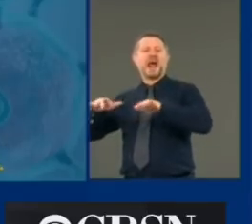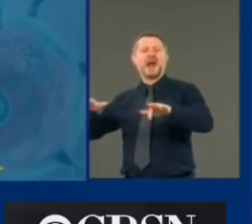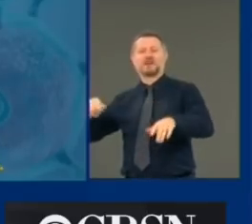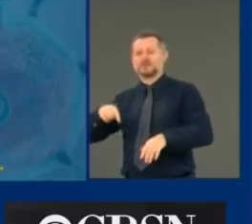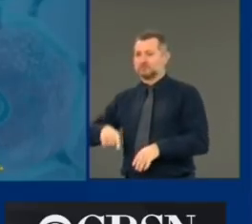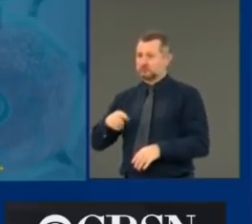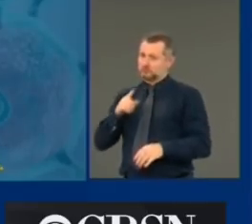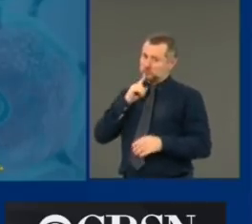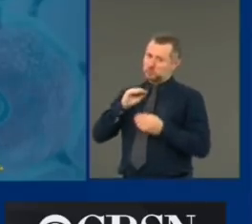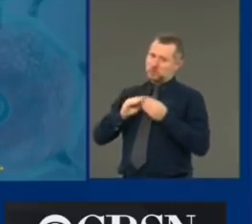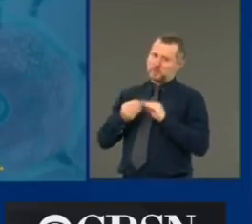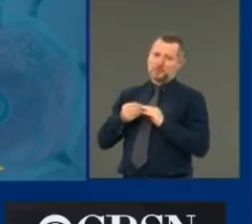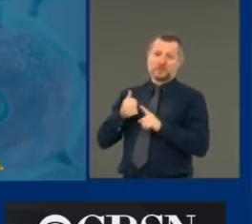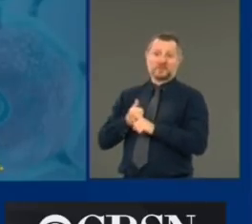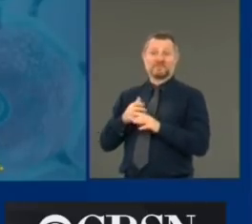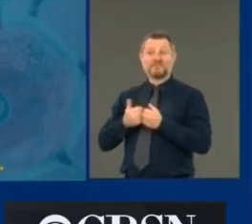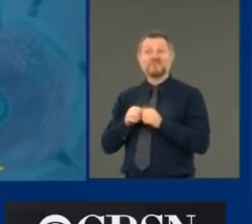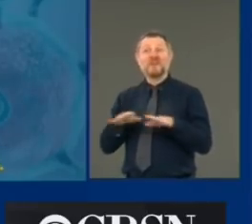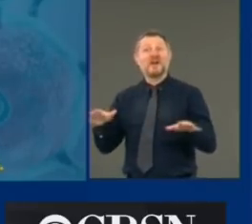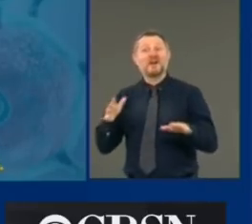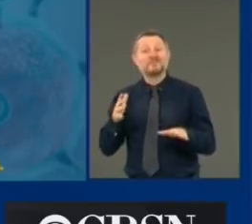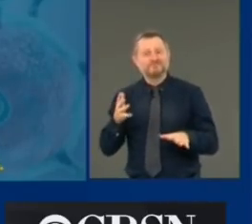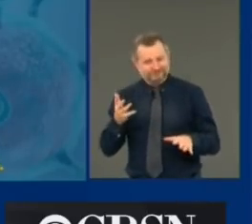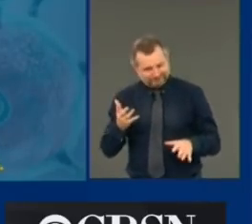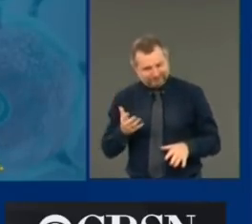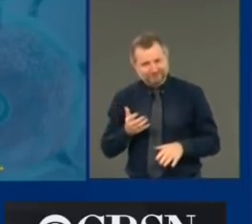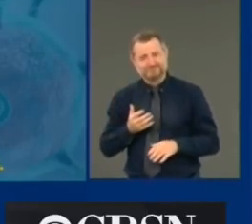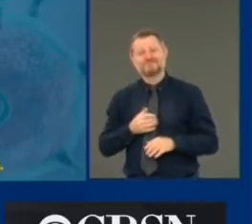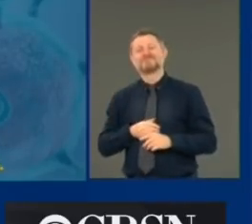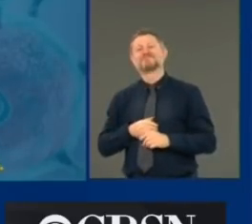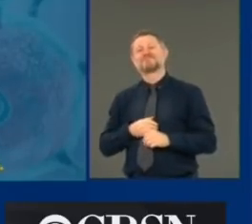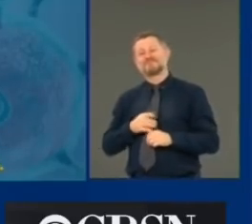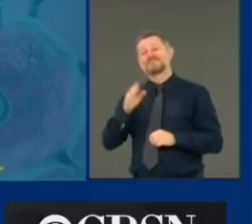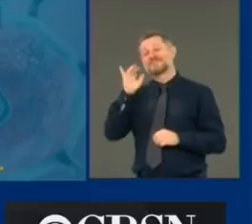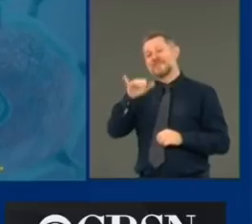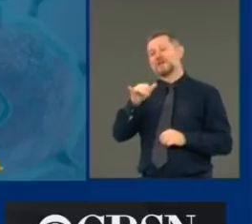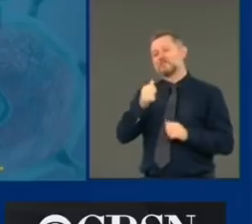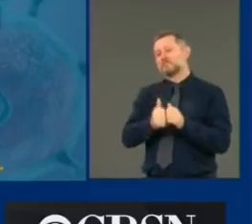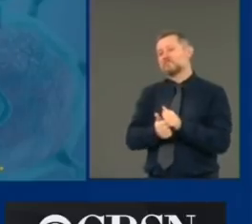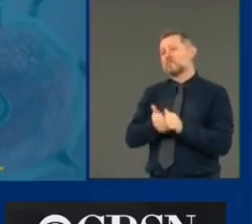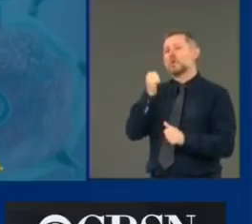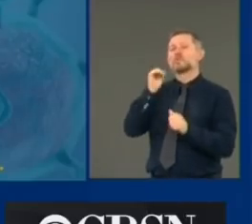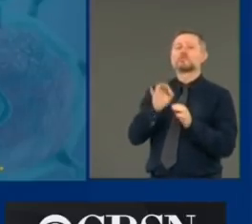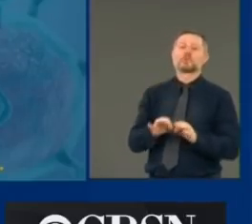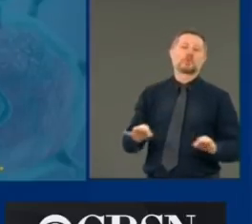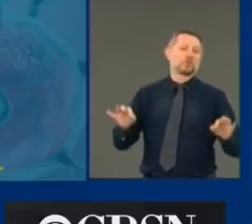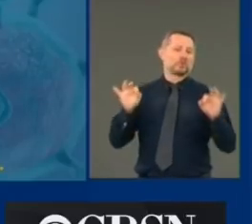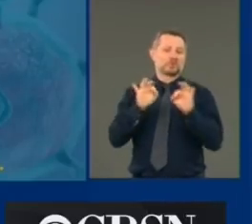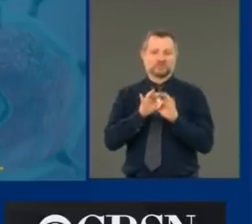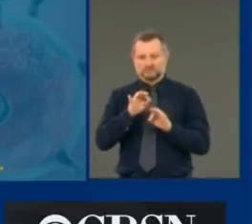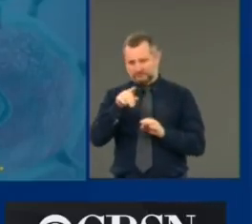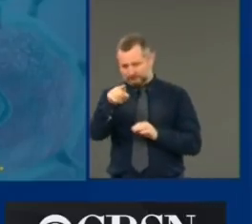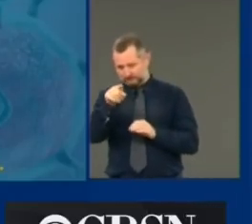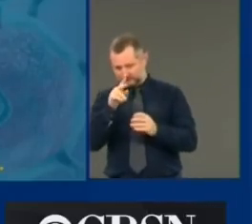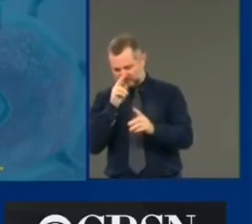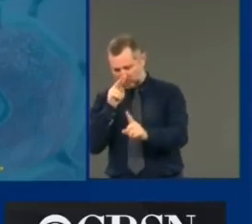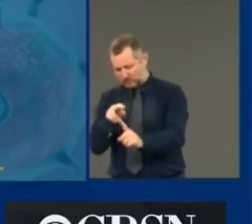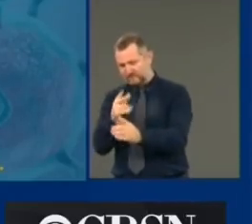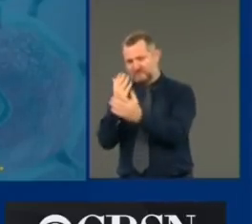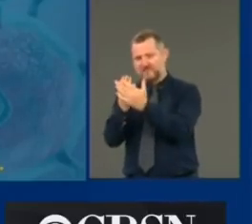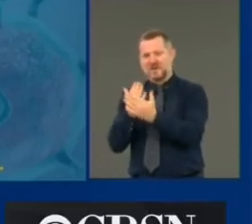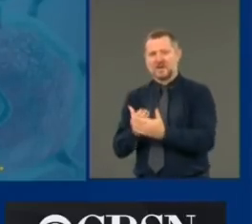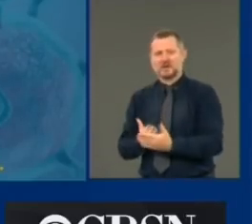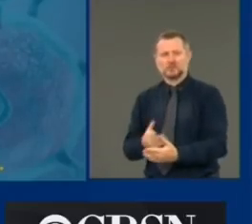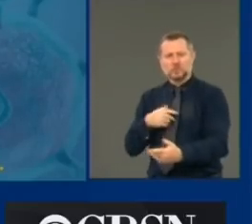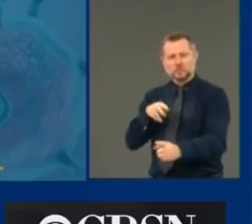our rate of transmission, that's the most important factor in all of this. How